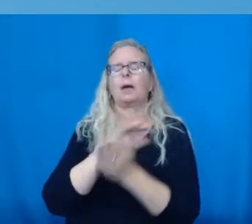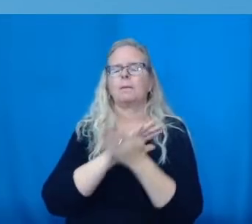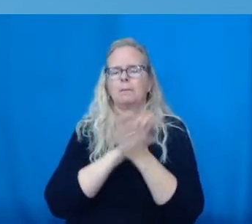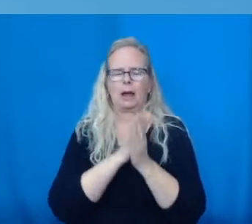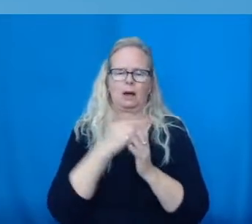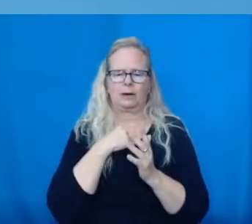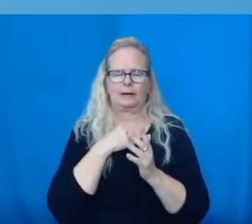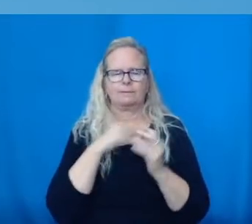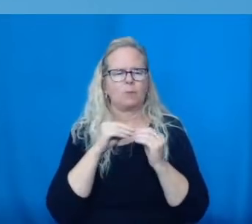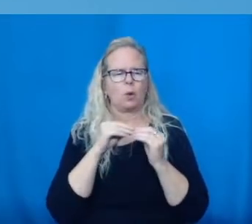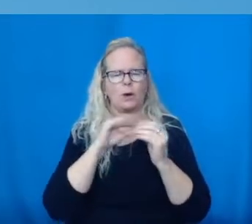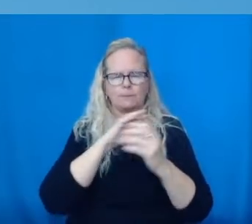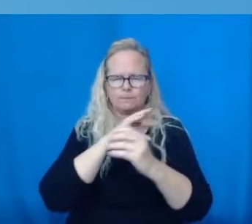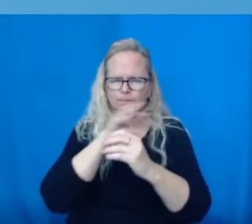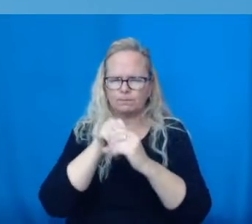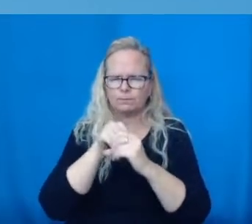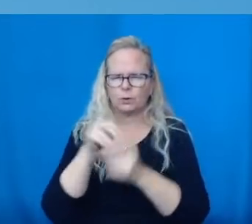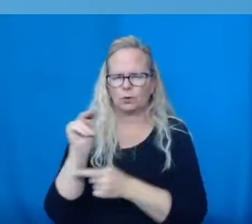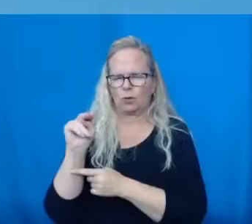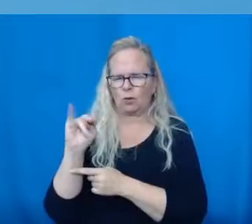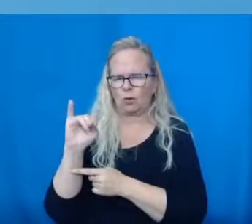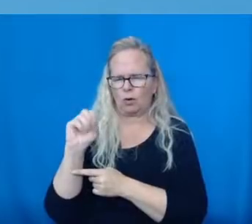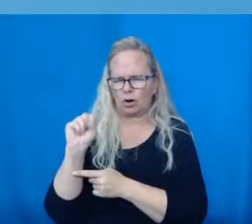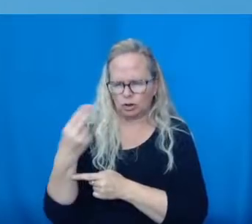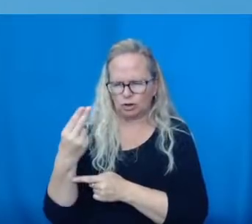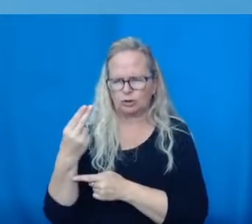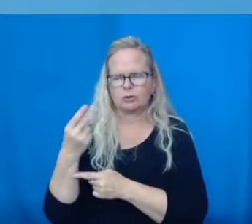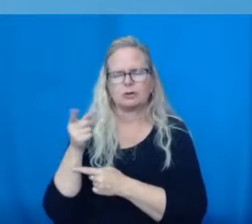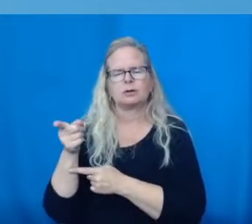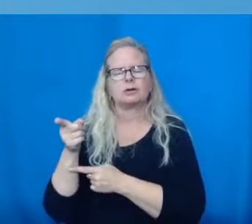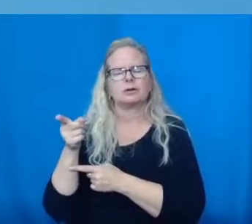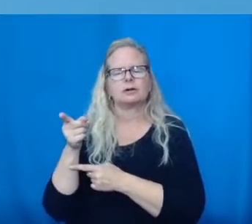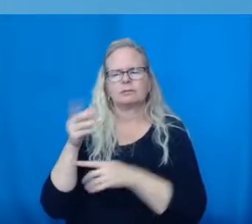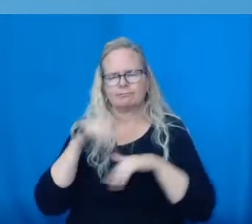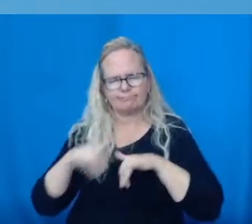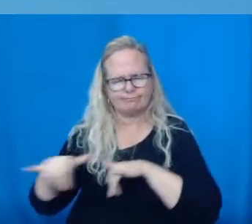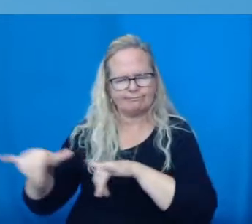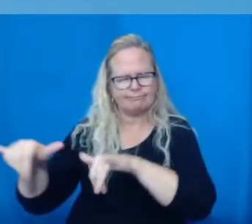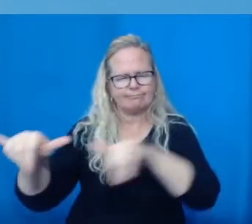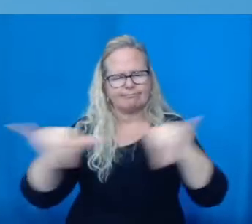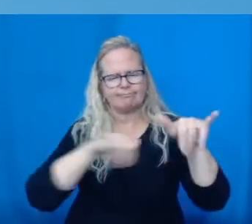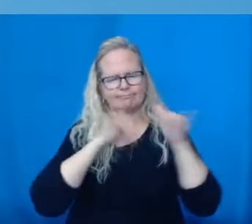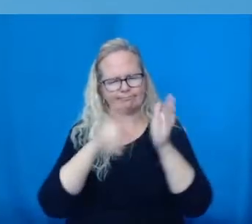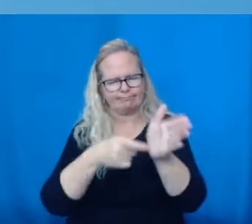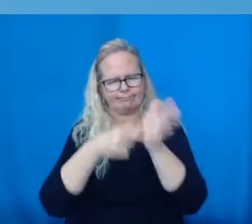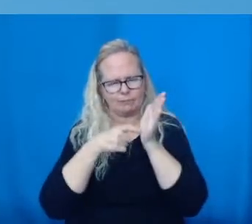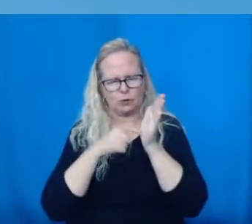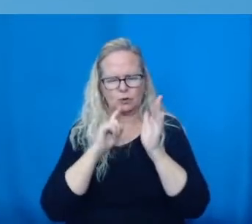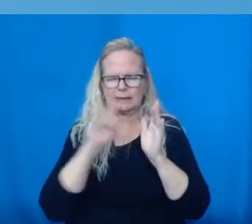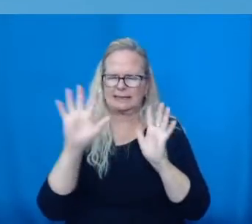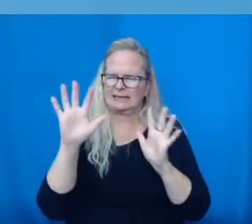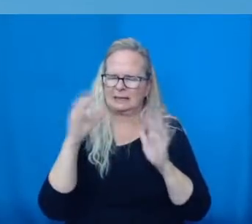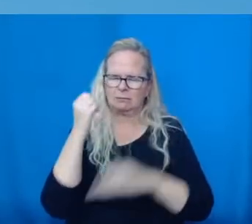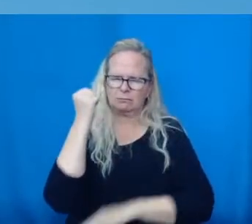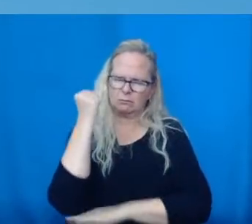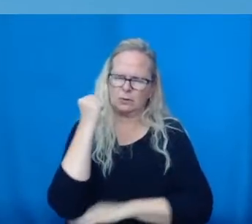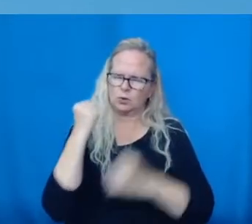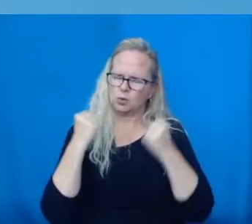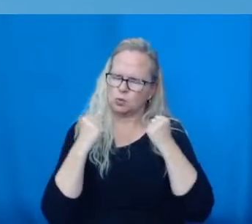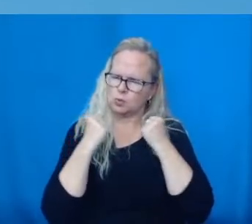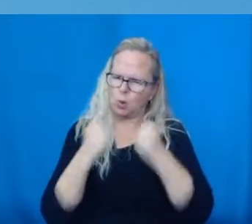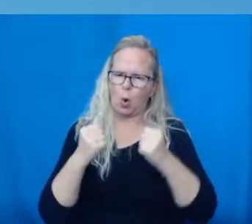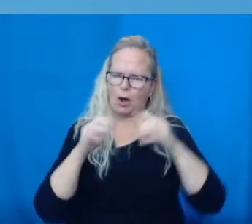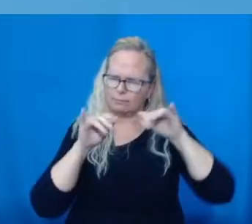can say comprehensively, it is a very strong standard. What is used to indicate approval, in fact, is the requirements